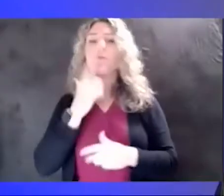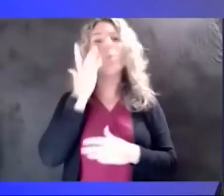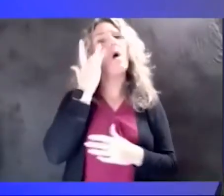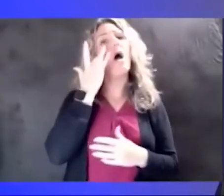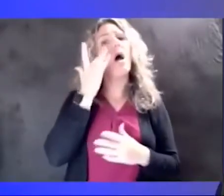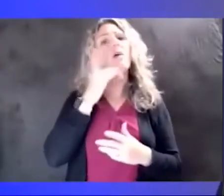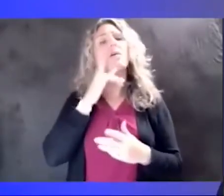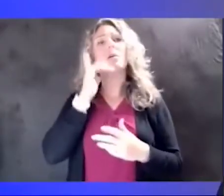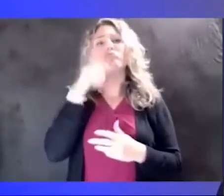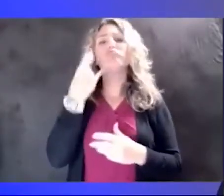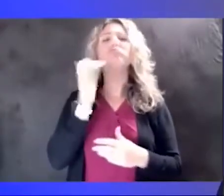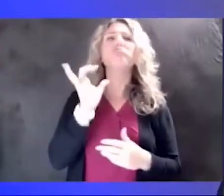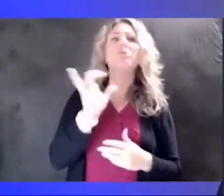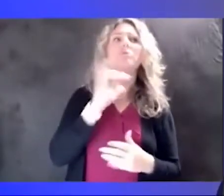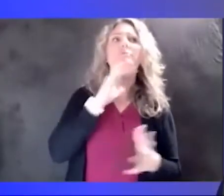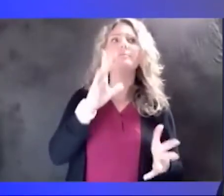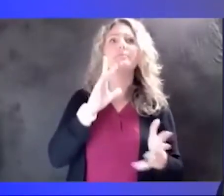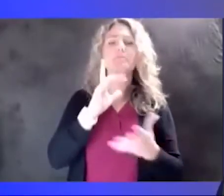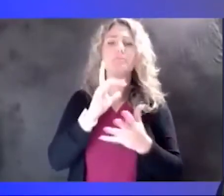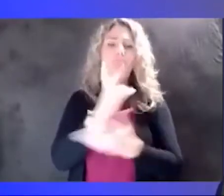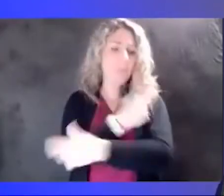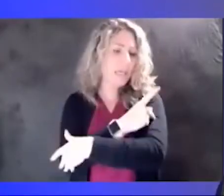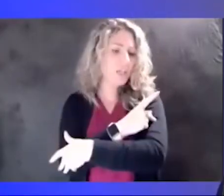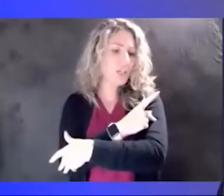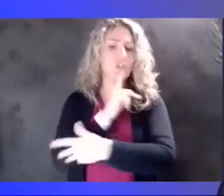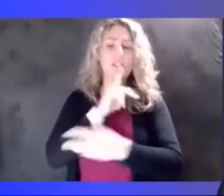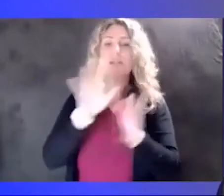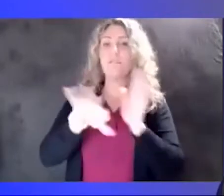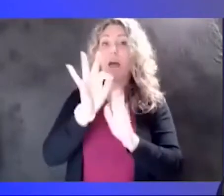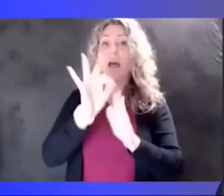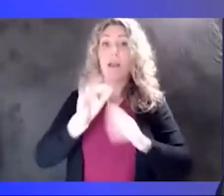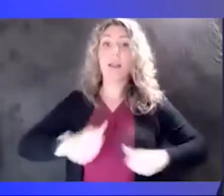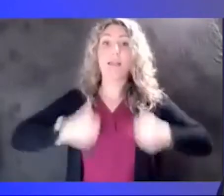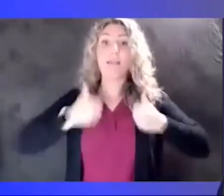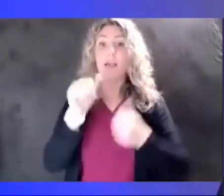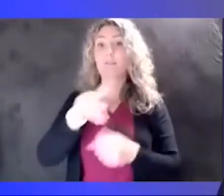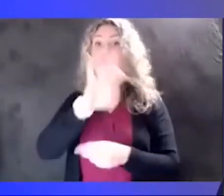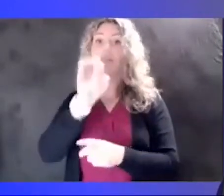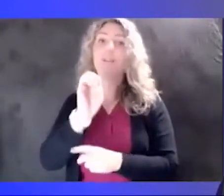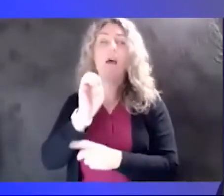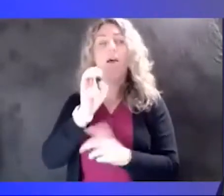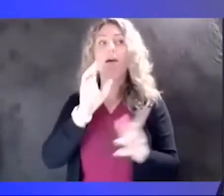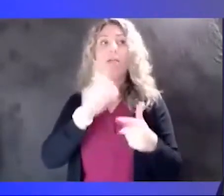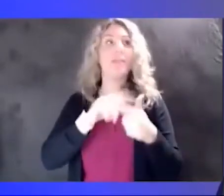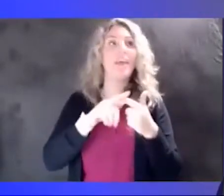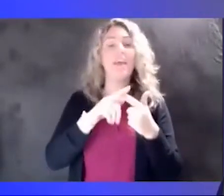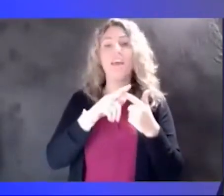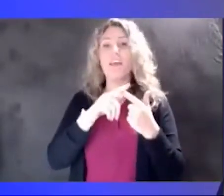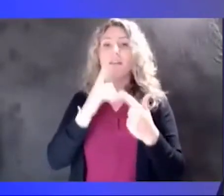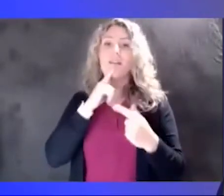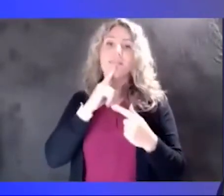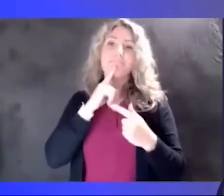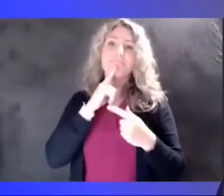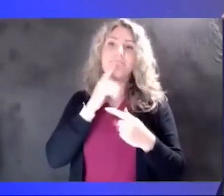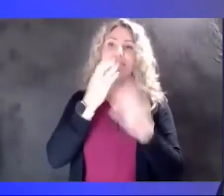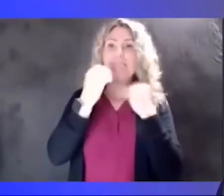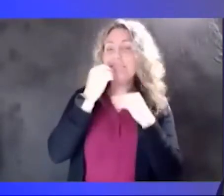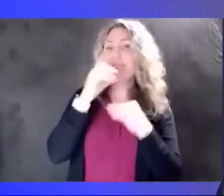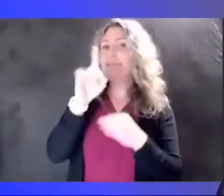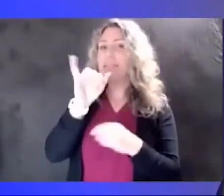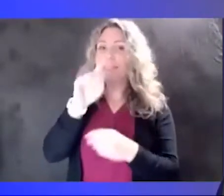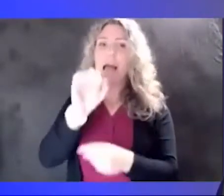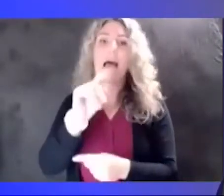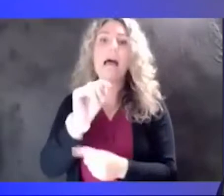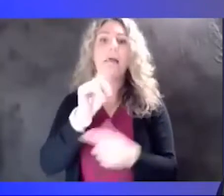patients discover a lifestyle, not just, hey, I'm going to go on a diet to get from point A to point B, but how do I sustain this way of life